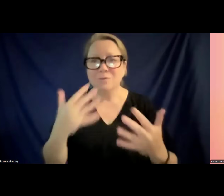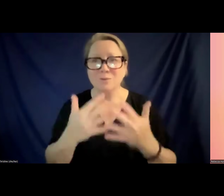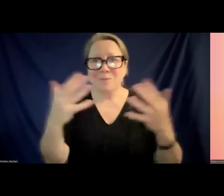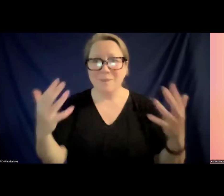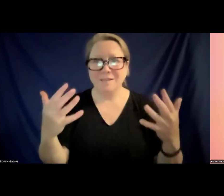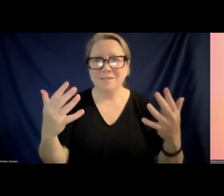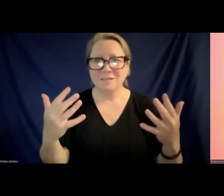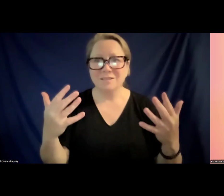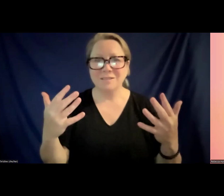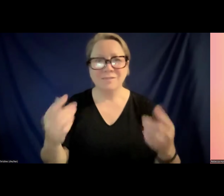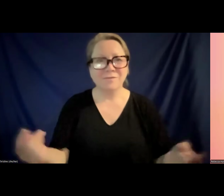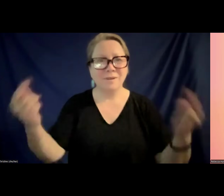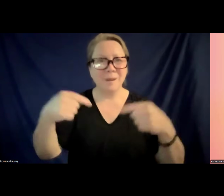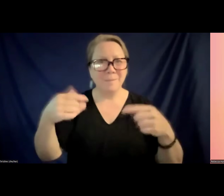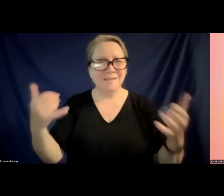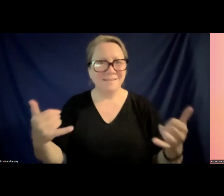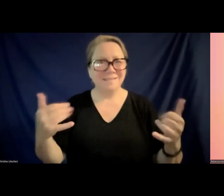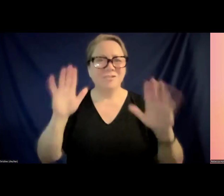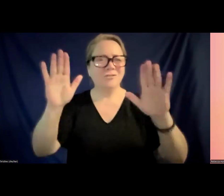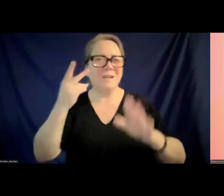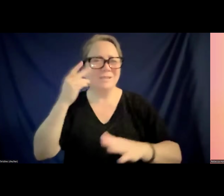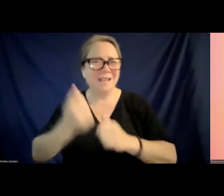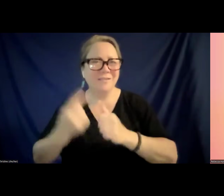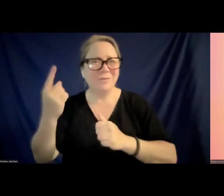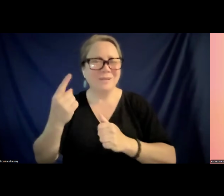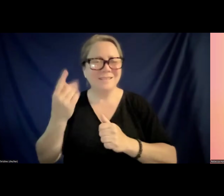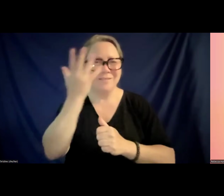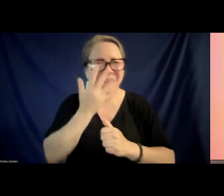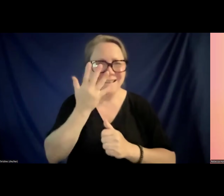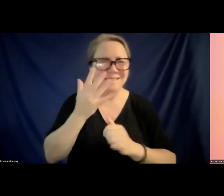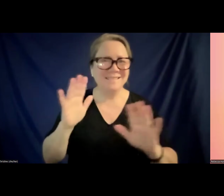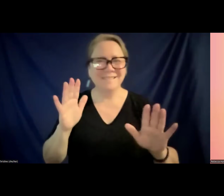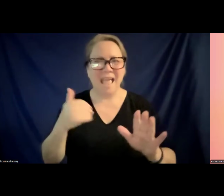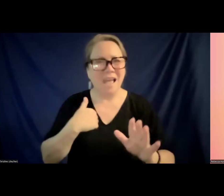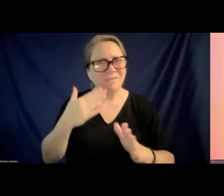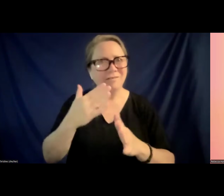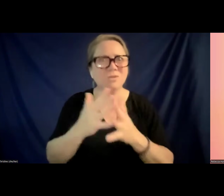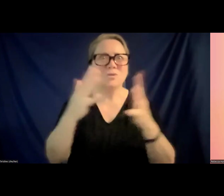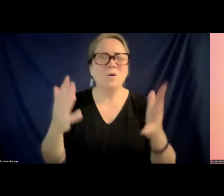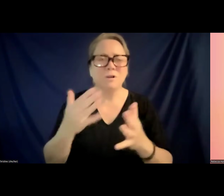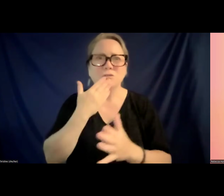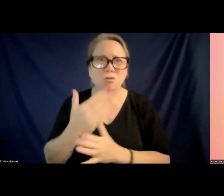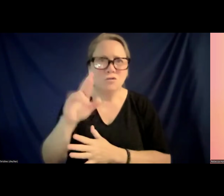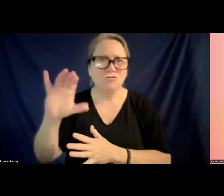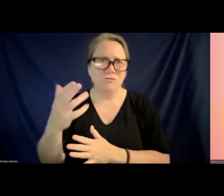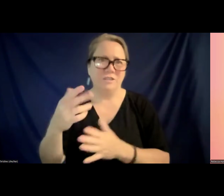much for coming today. It was so great to see all of your faces and have so much rich conversation.